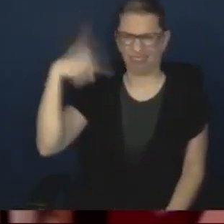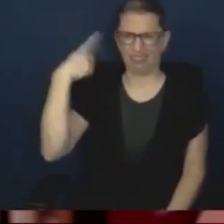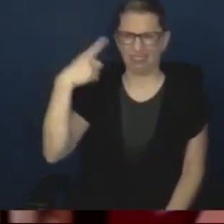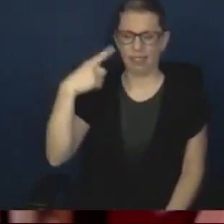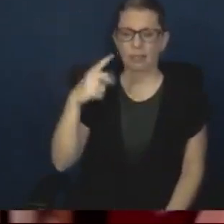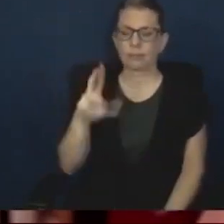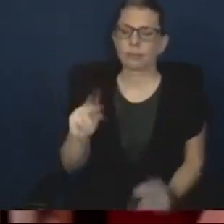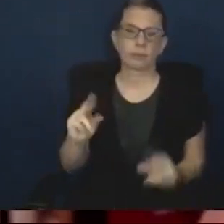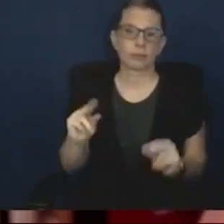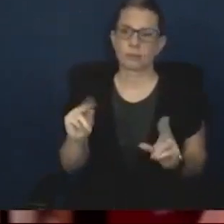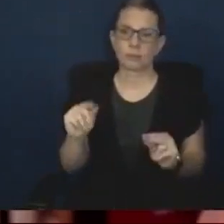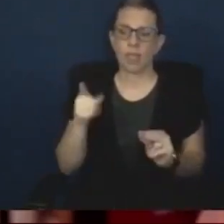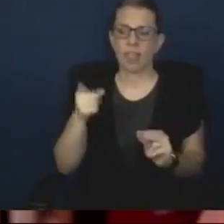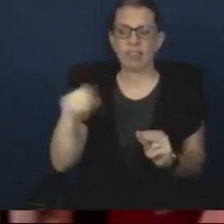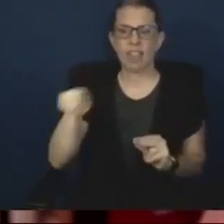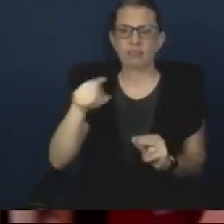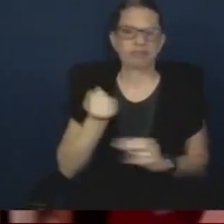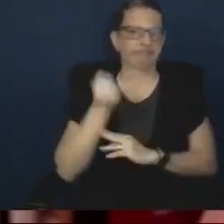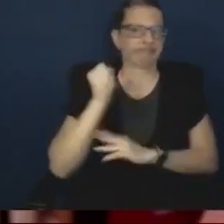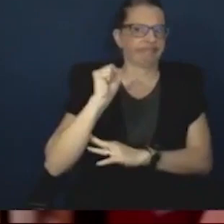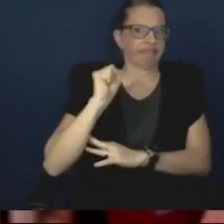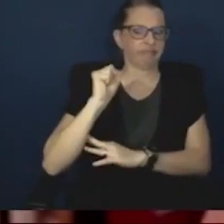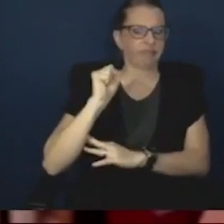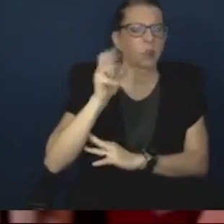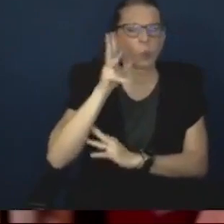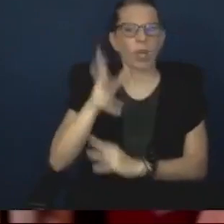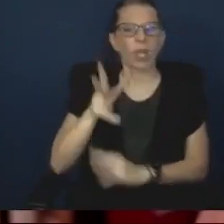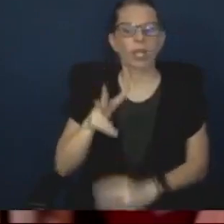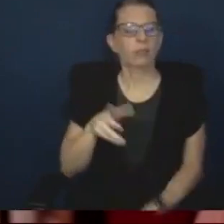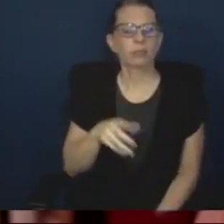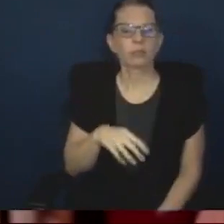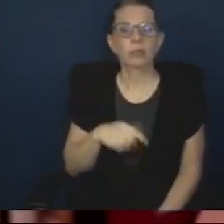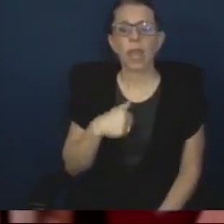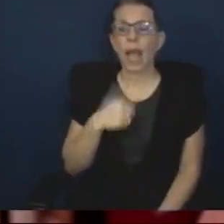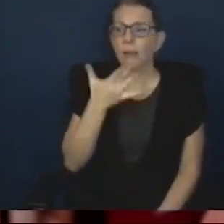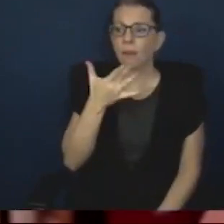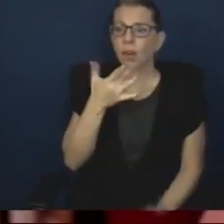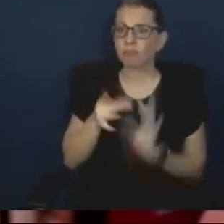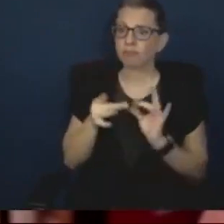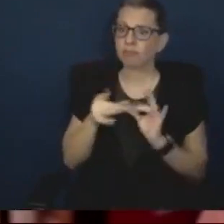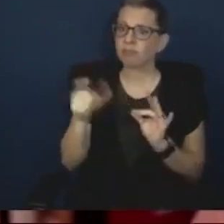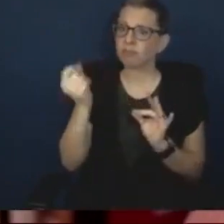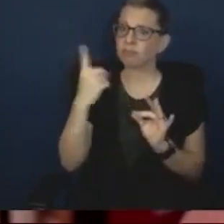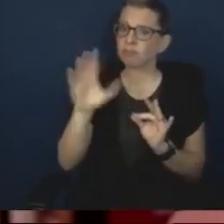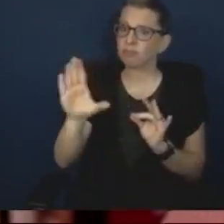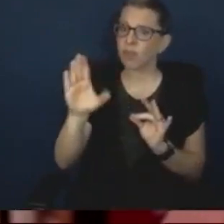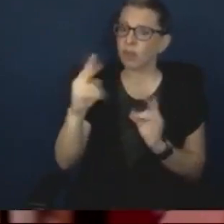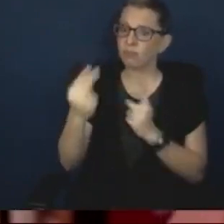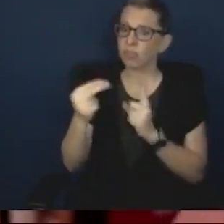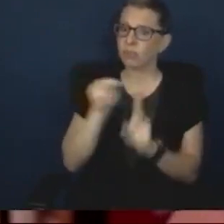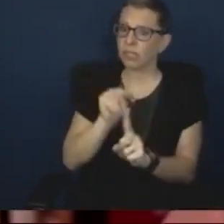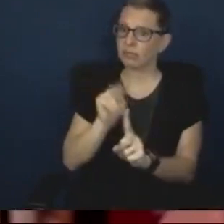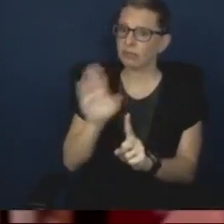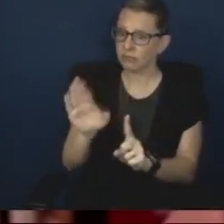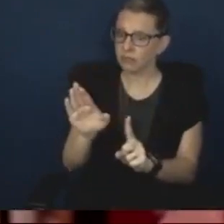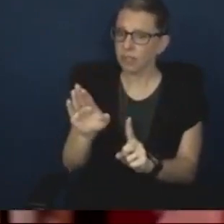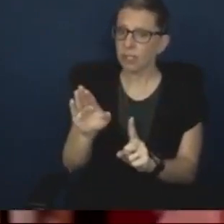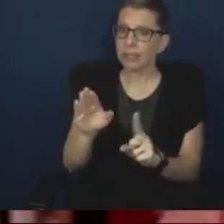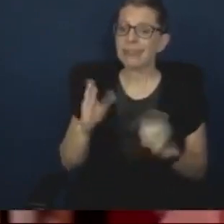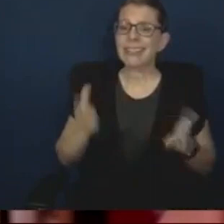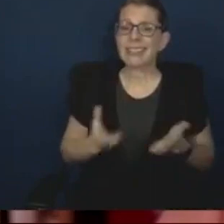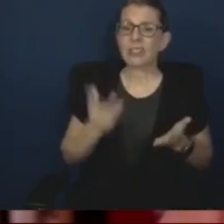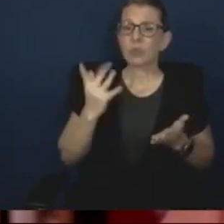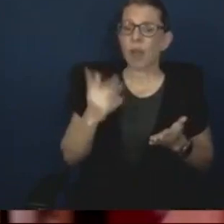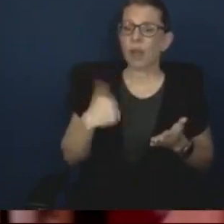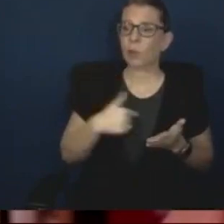that's going to make them defensive. I prefer to say, I understand your point completely, and here's why we think it's not